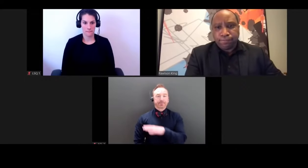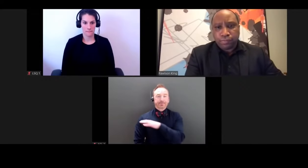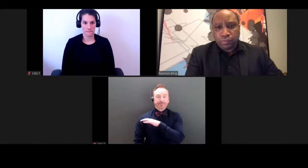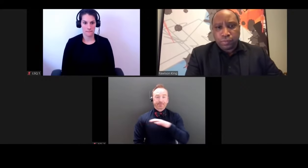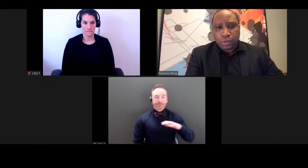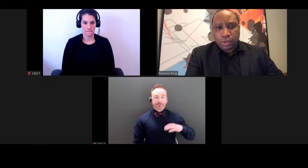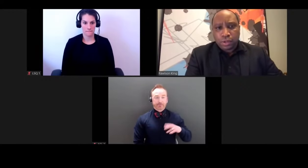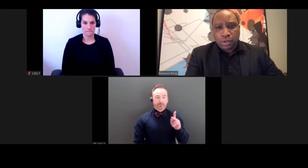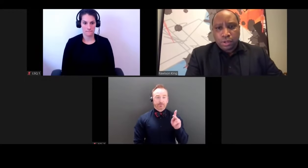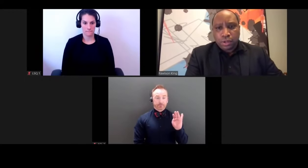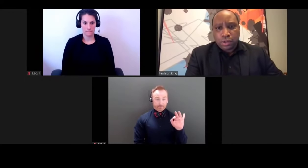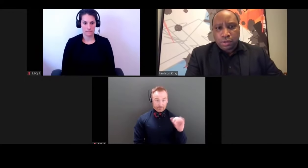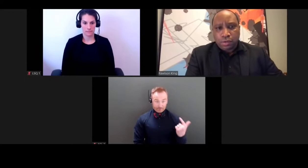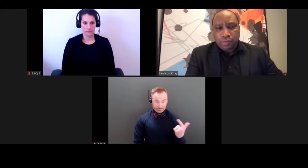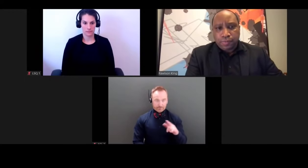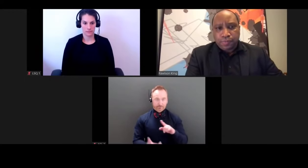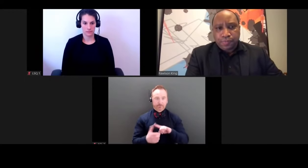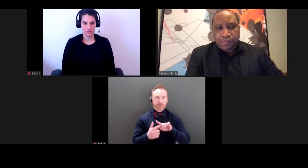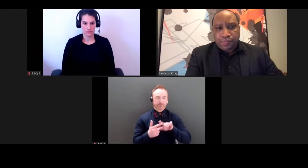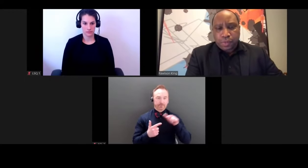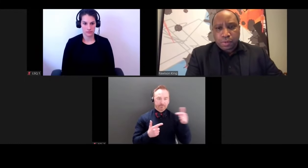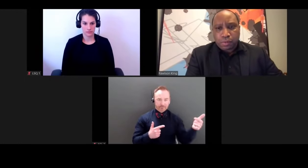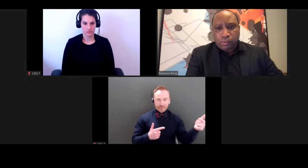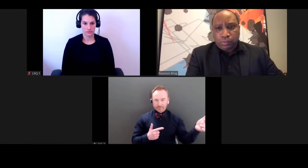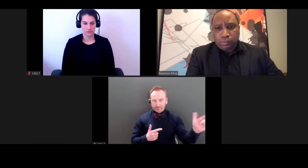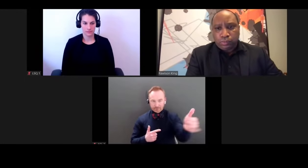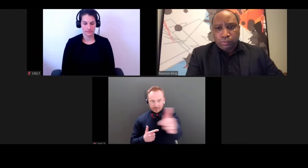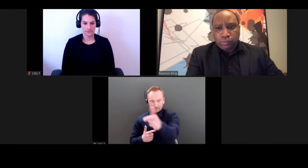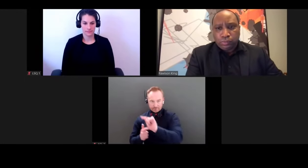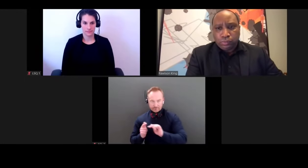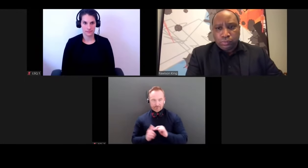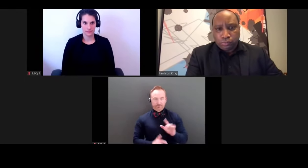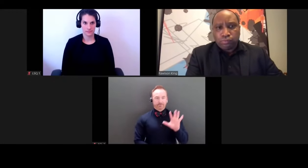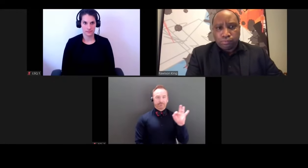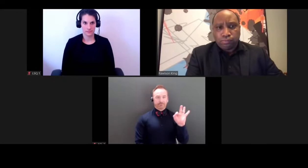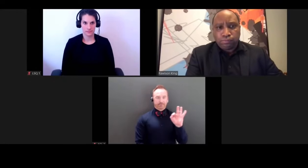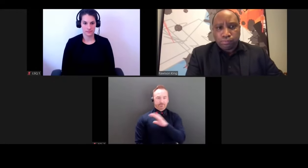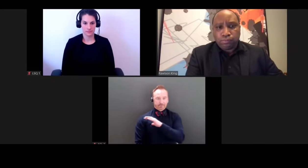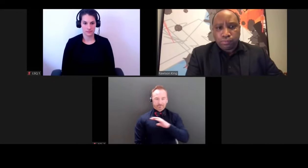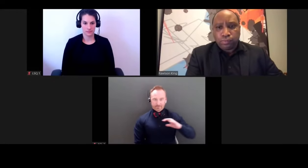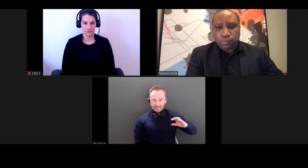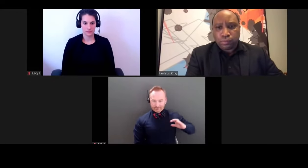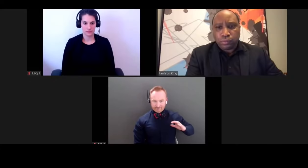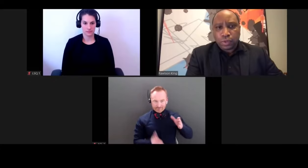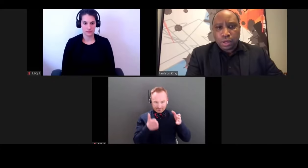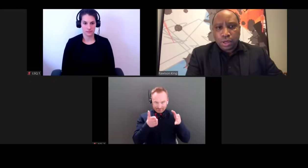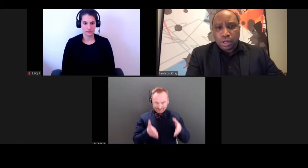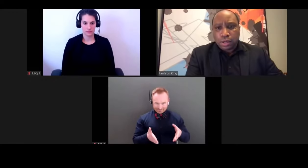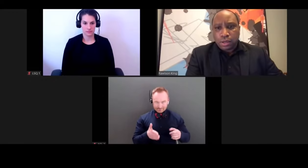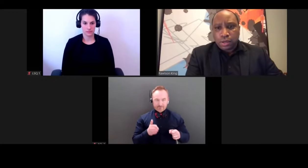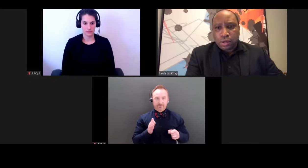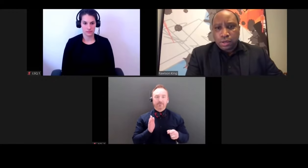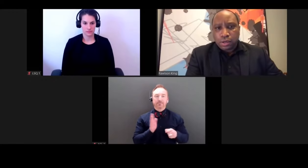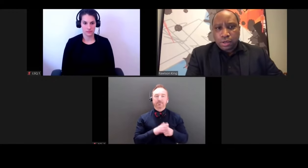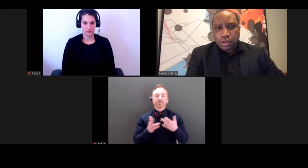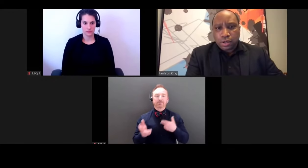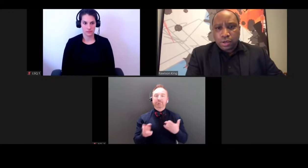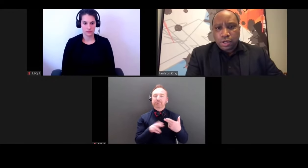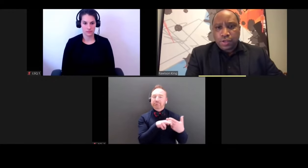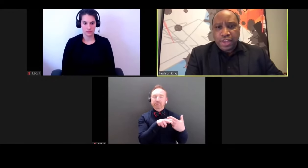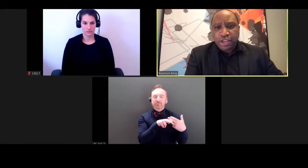questions. Please make them short. We want to get to everyone, and we do have a media availability after. So, Councillor King, thank